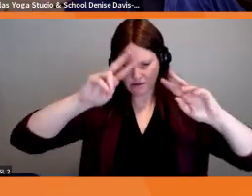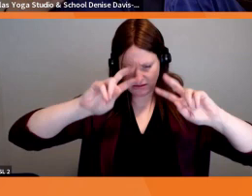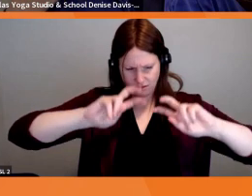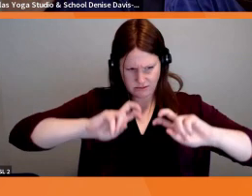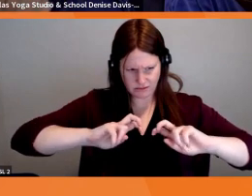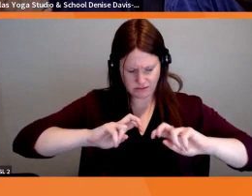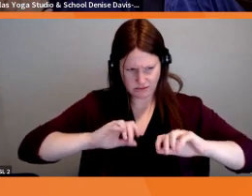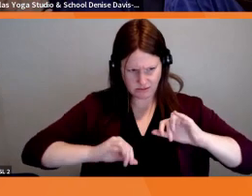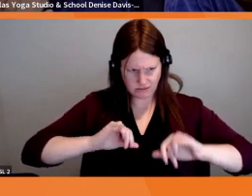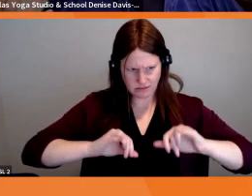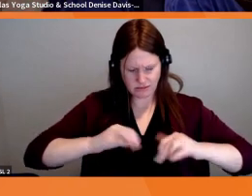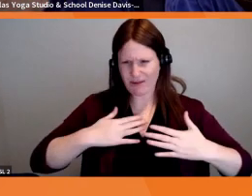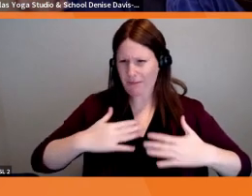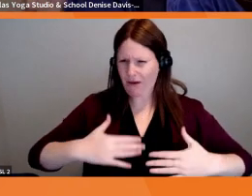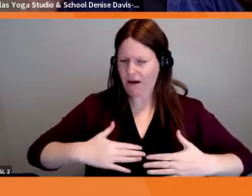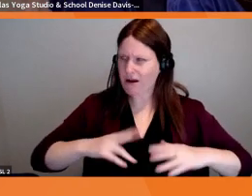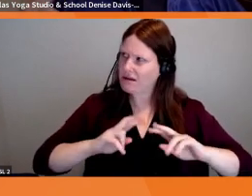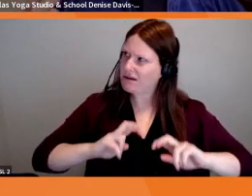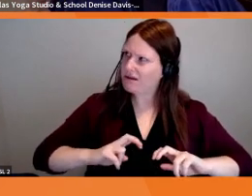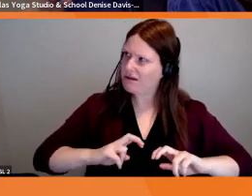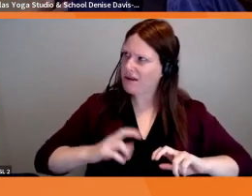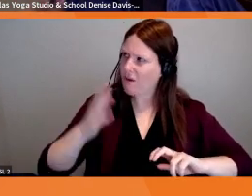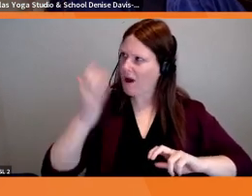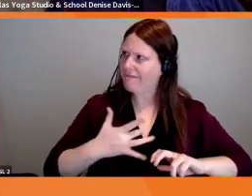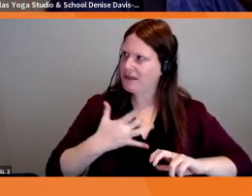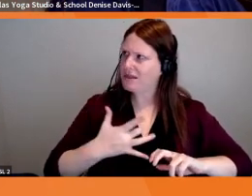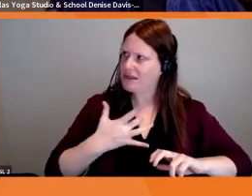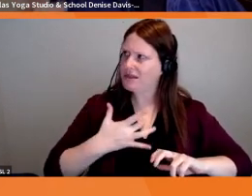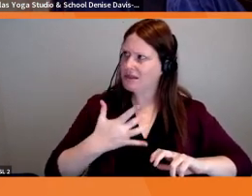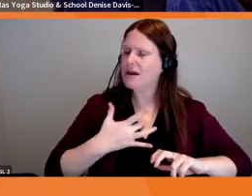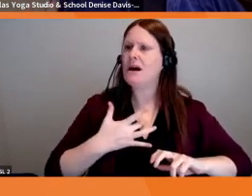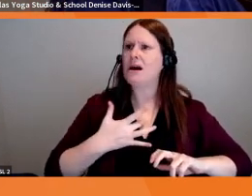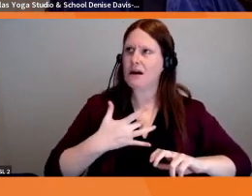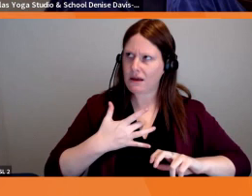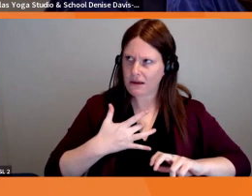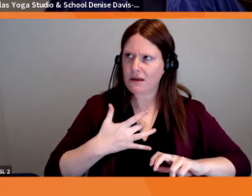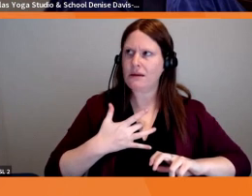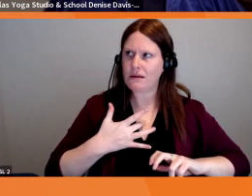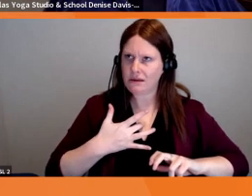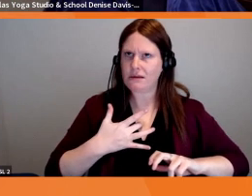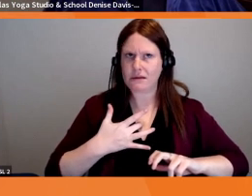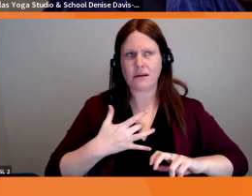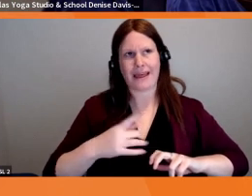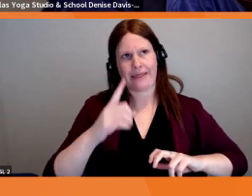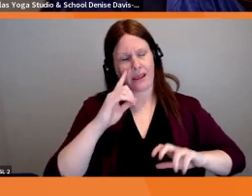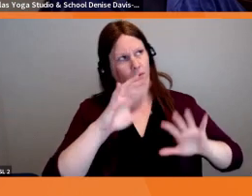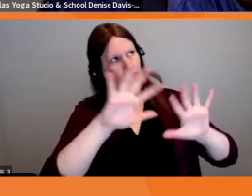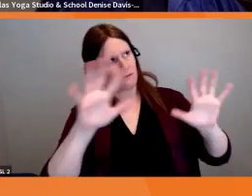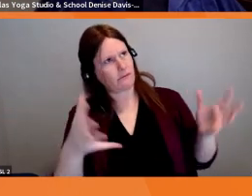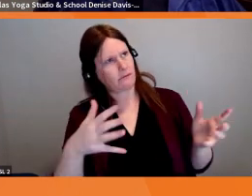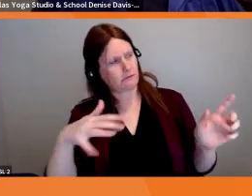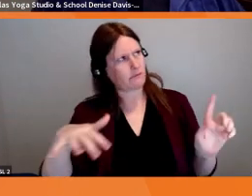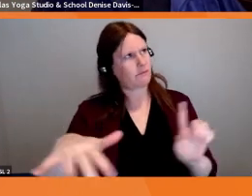the information in our body, and then reconcile that with what we know about what's true and real, what's going on around